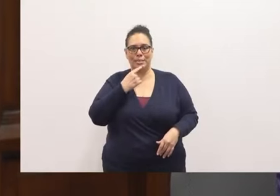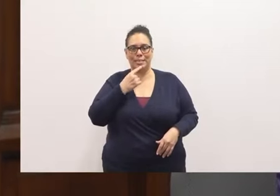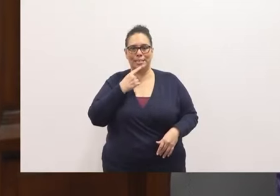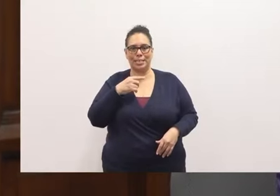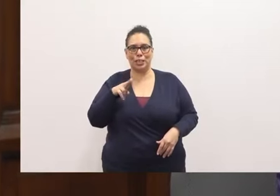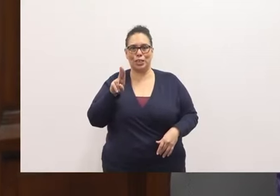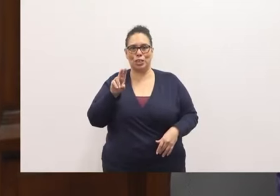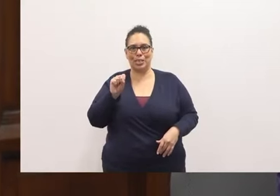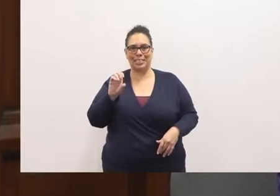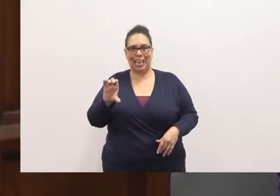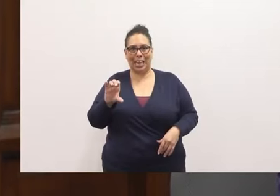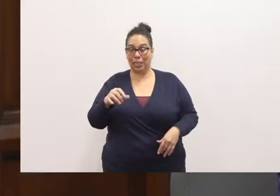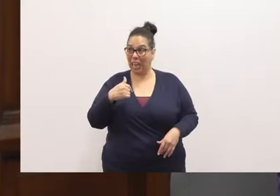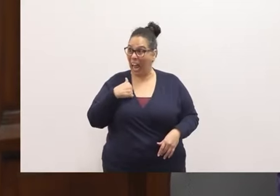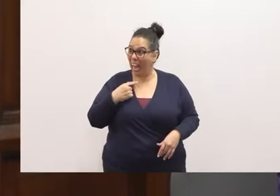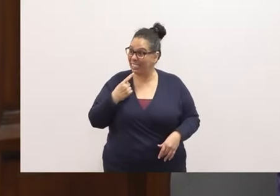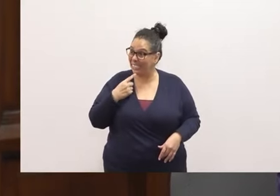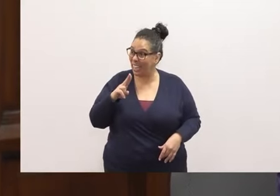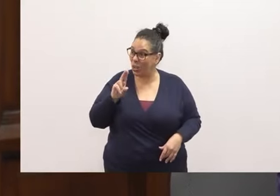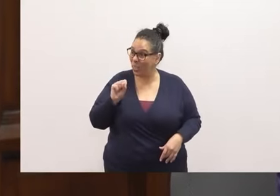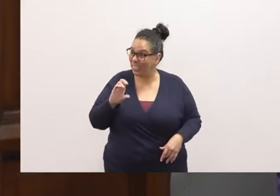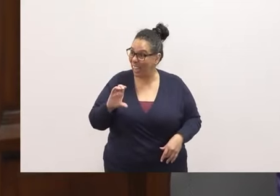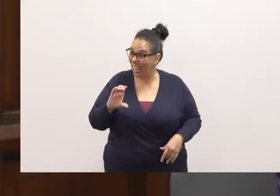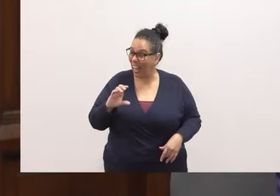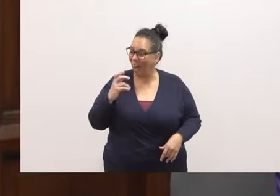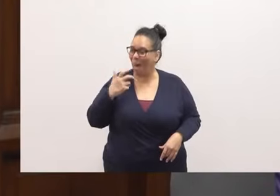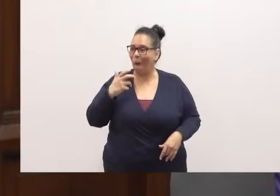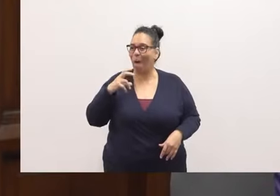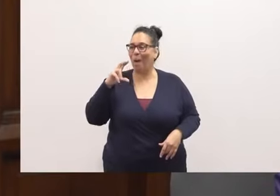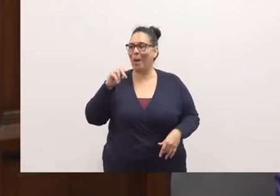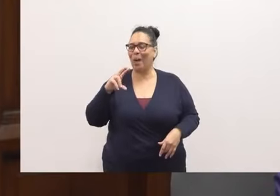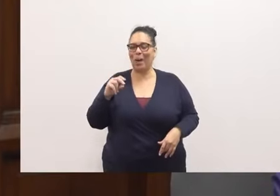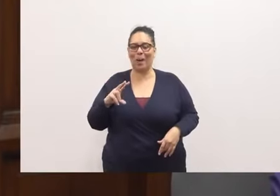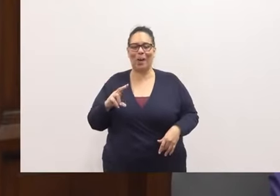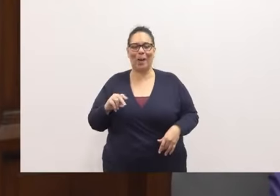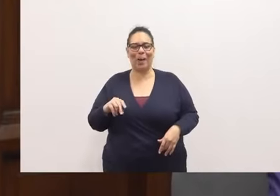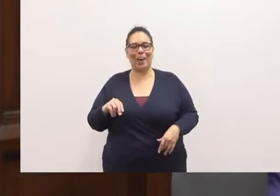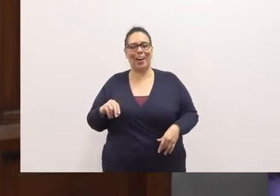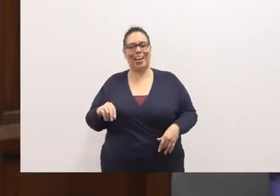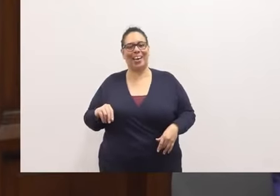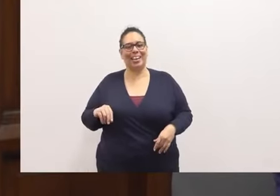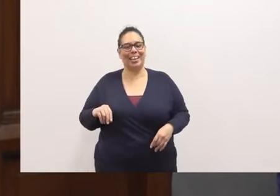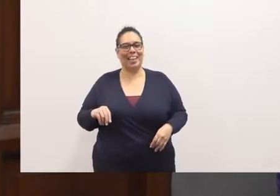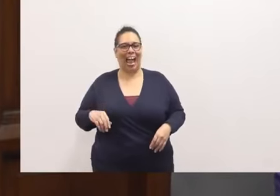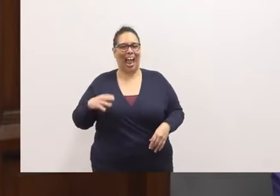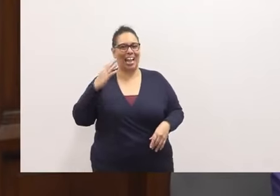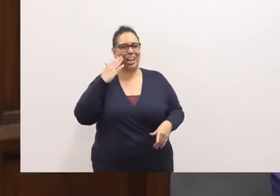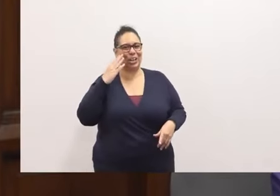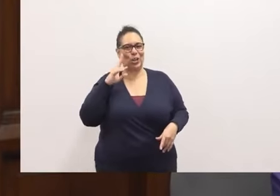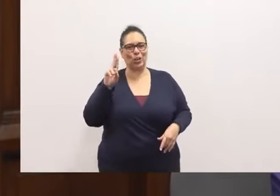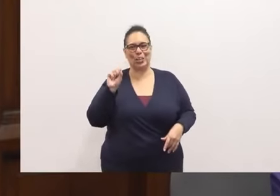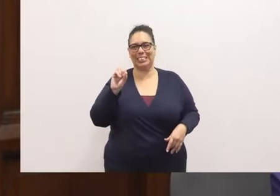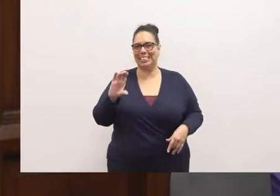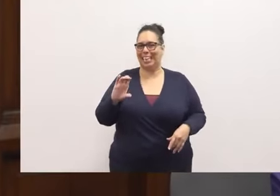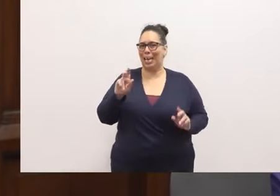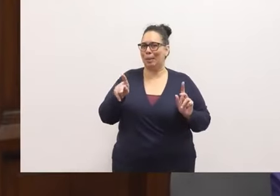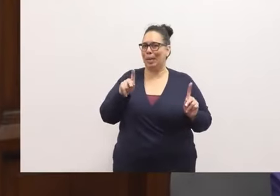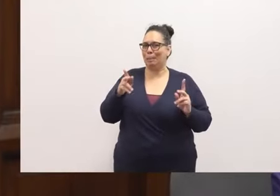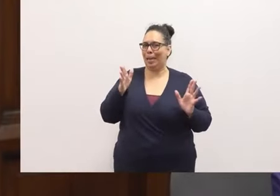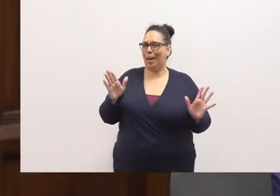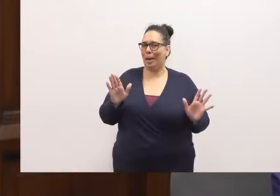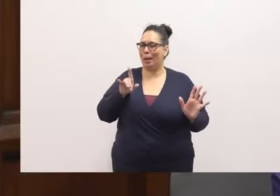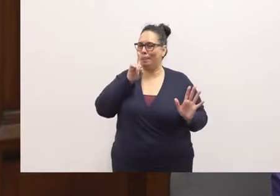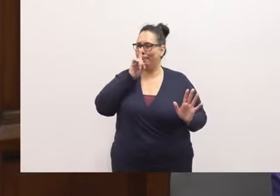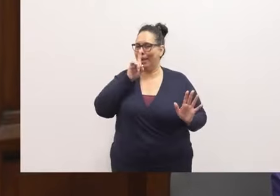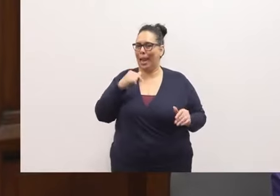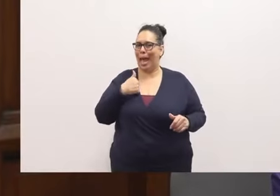USC. Did I say USC? Yeah, no. When you said I know there's a lot of USC folks in here, but I'm